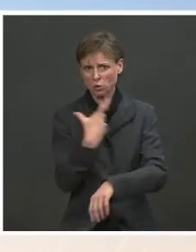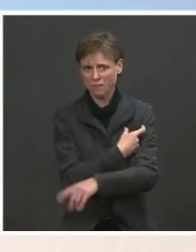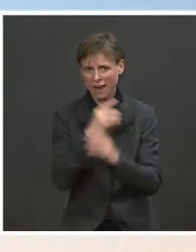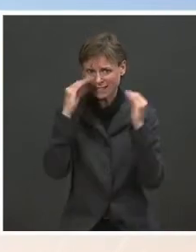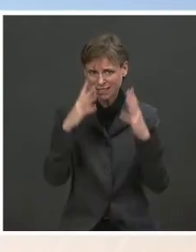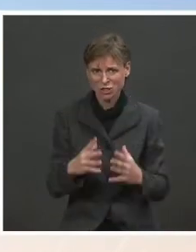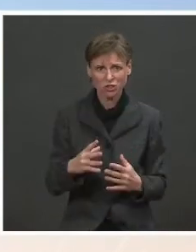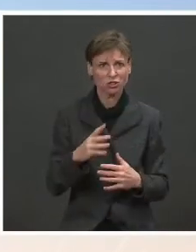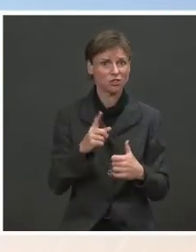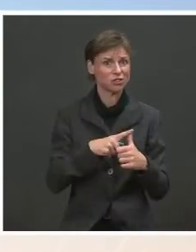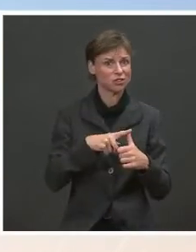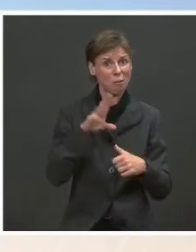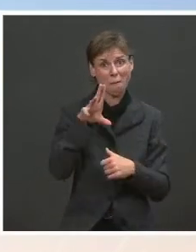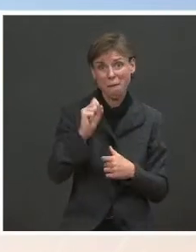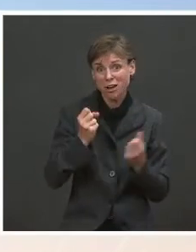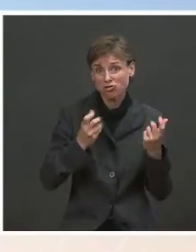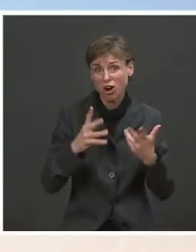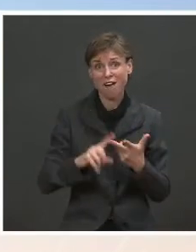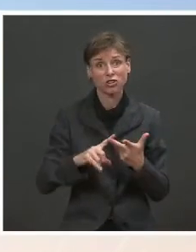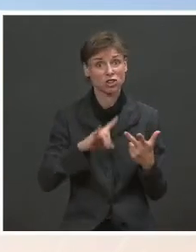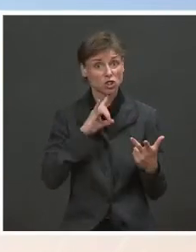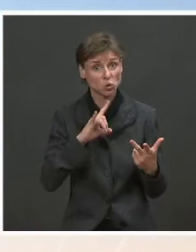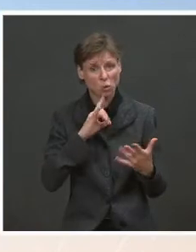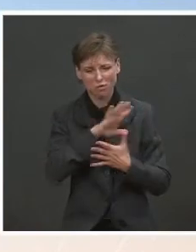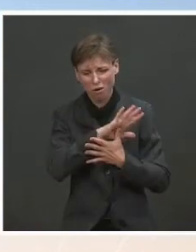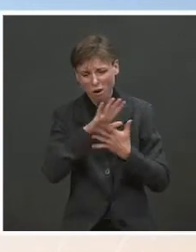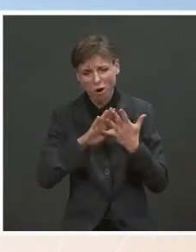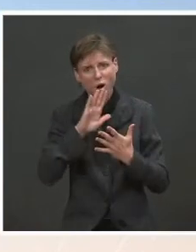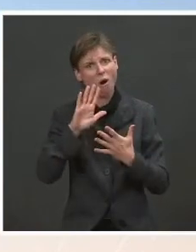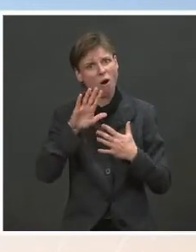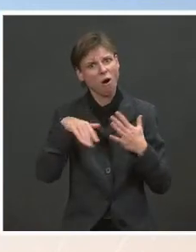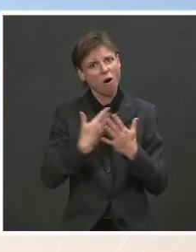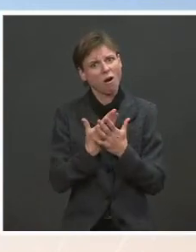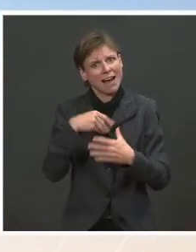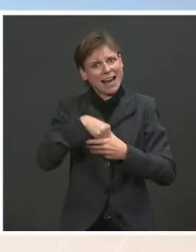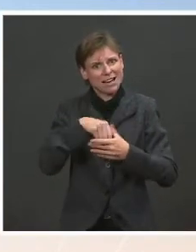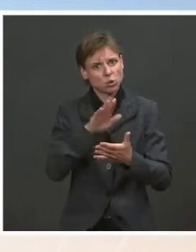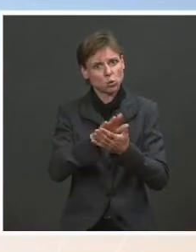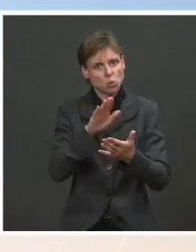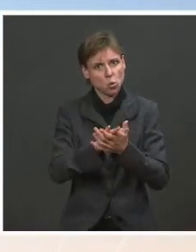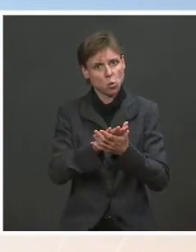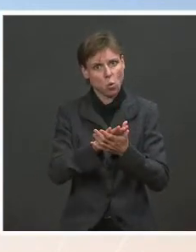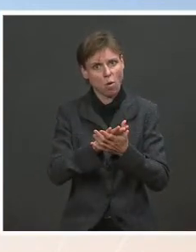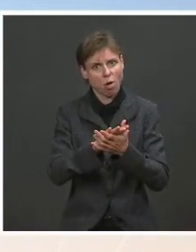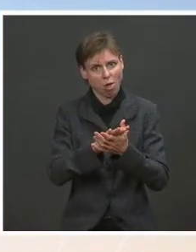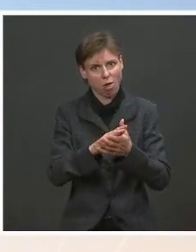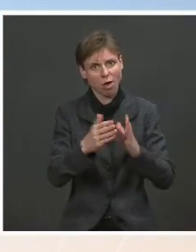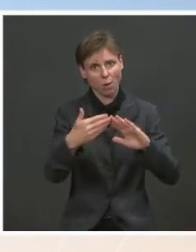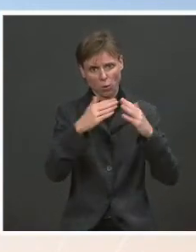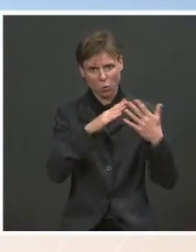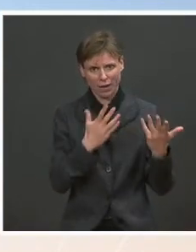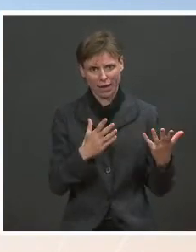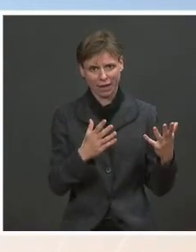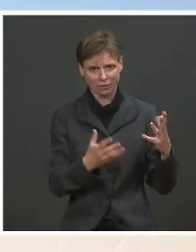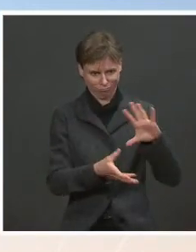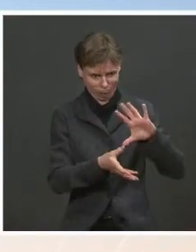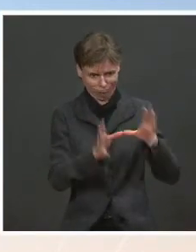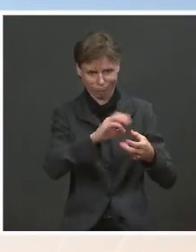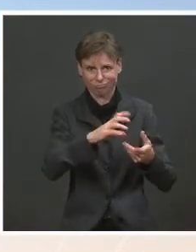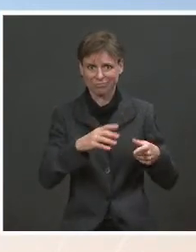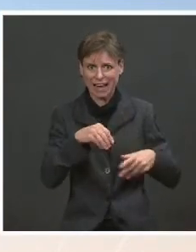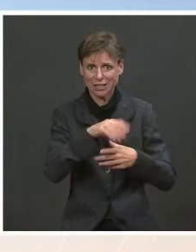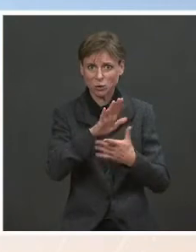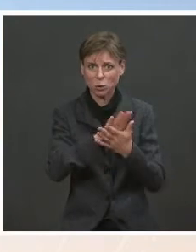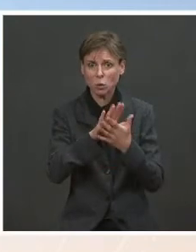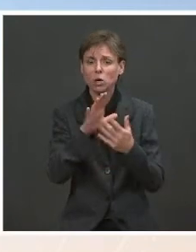custodians, bus drivers. They're critically important parts of that school community. So we know that that's a priority in our different states, and I think